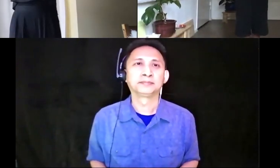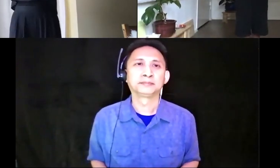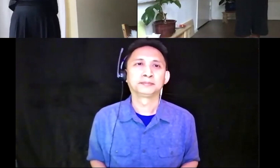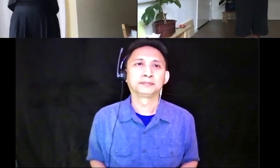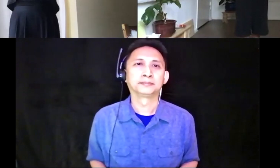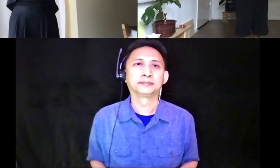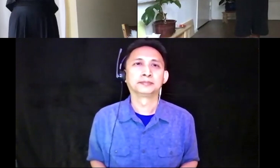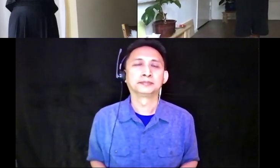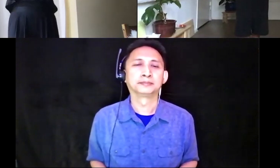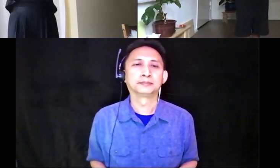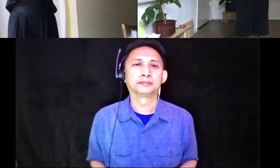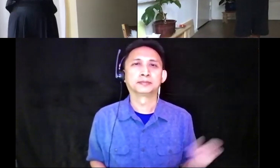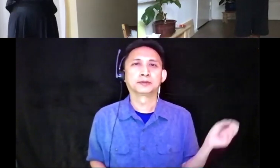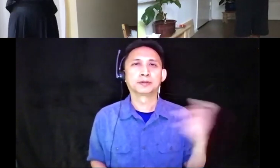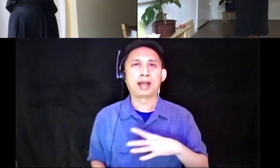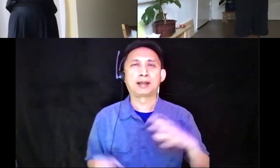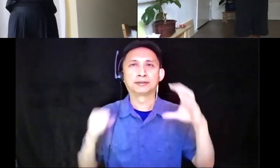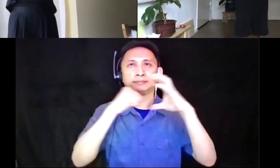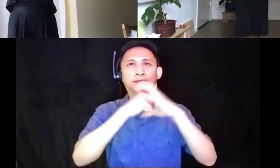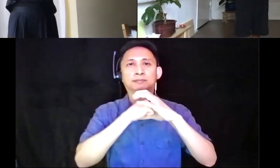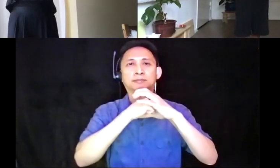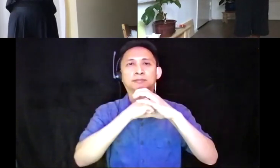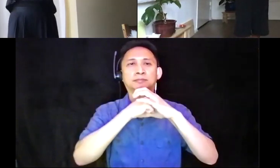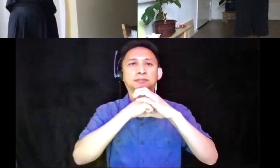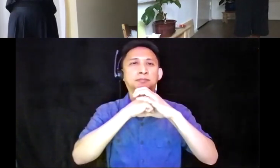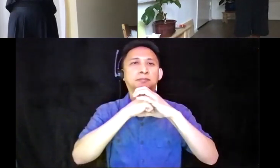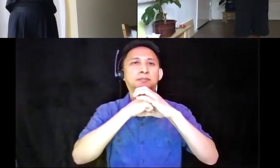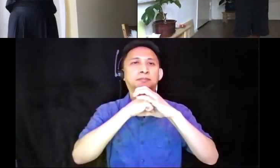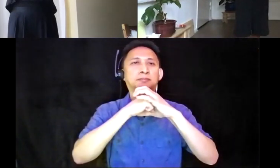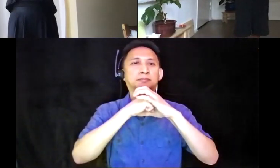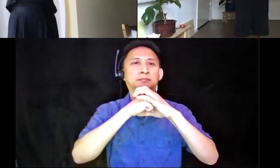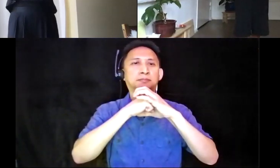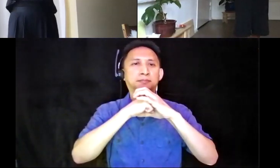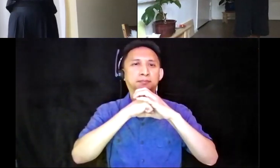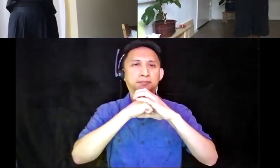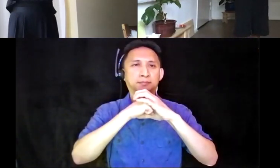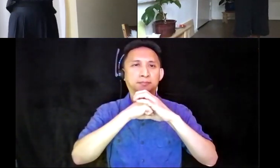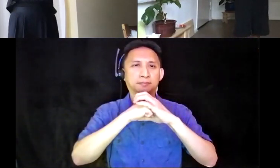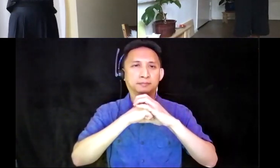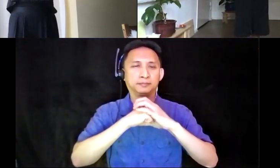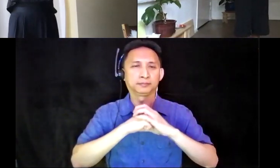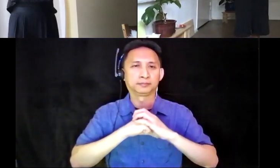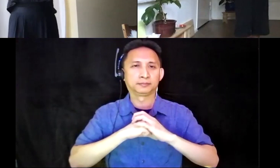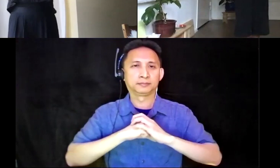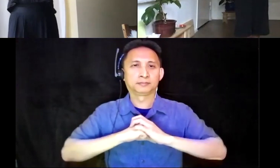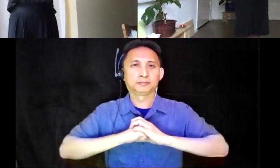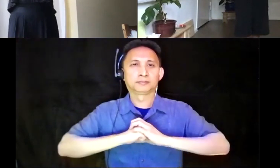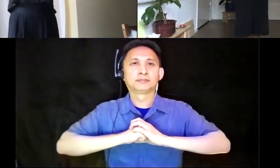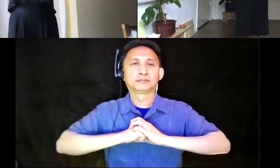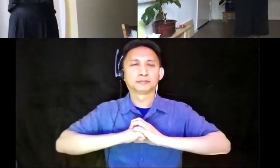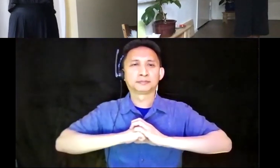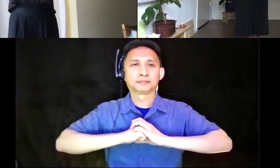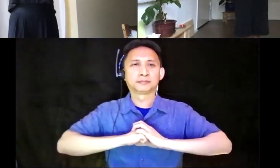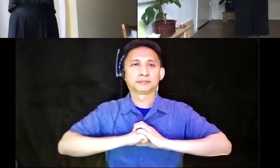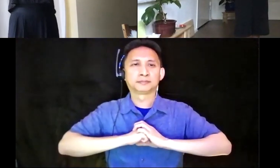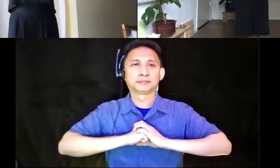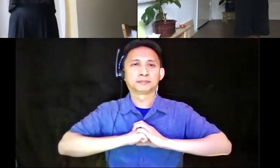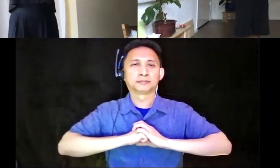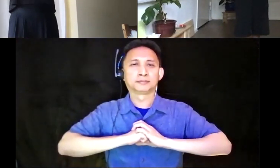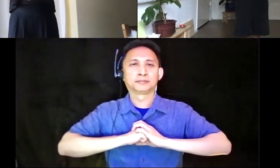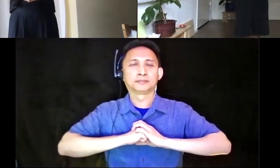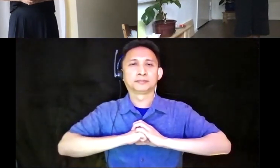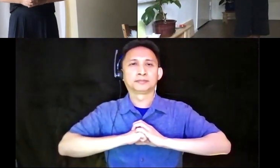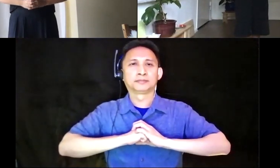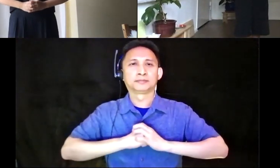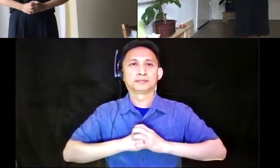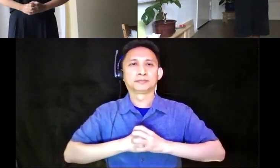Return to Shen, move down to Qi, and finally to Jing.